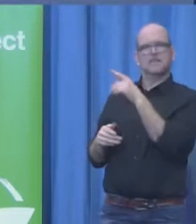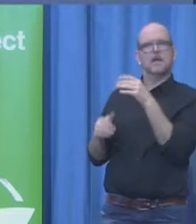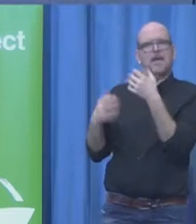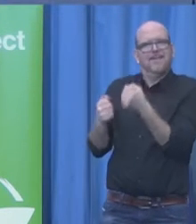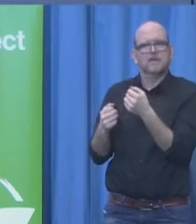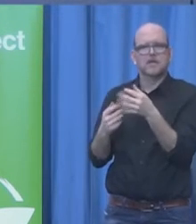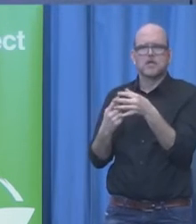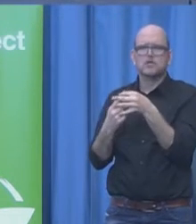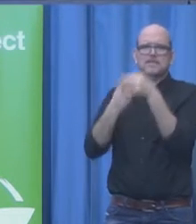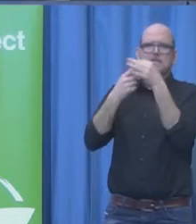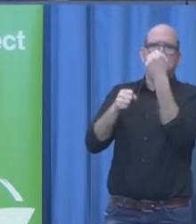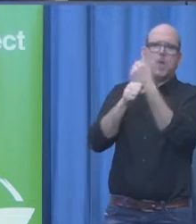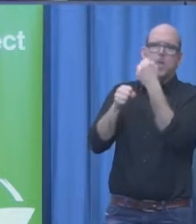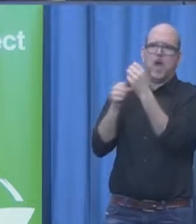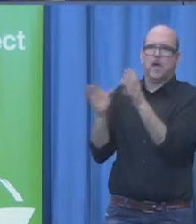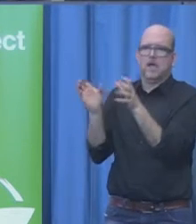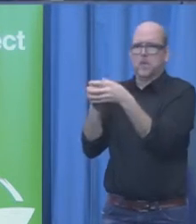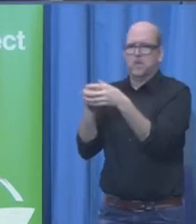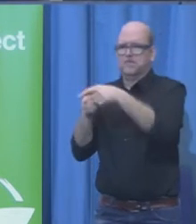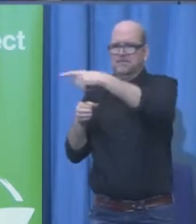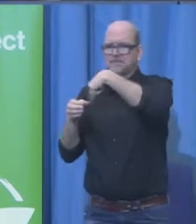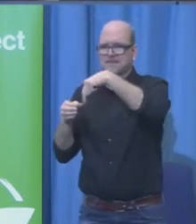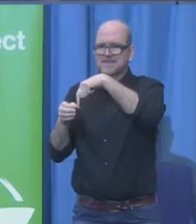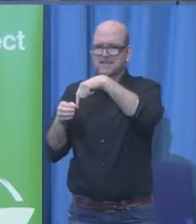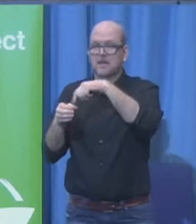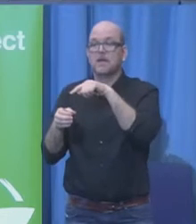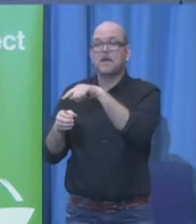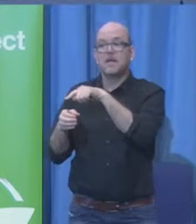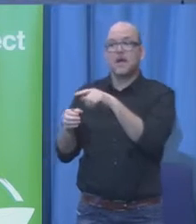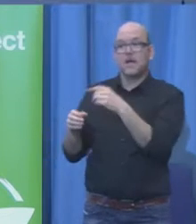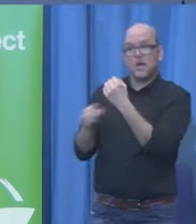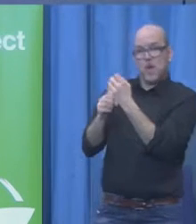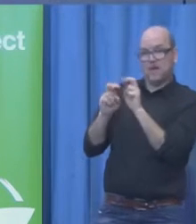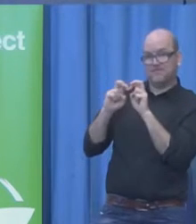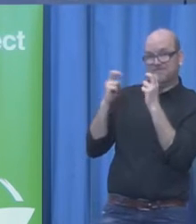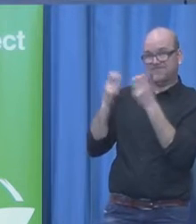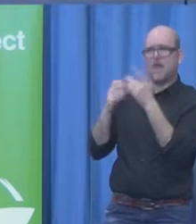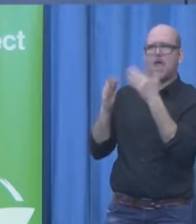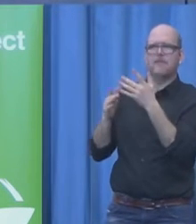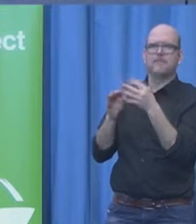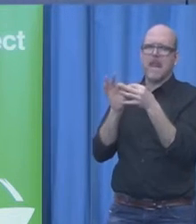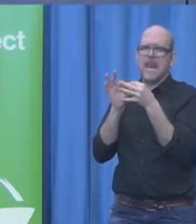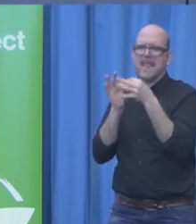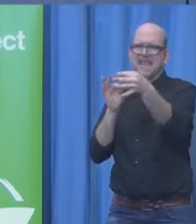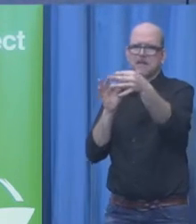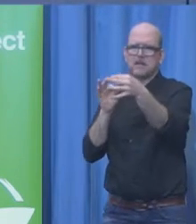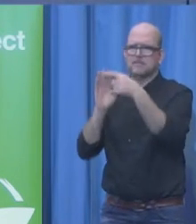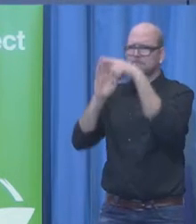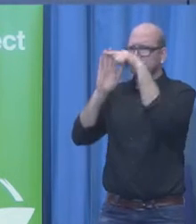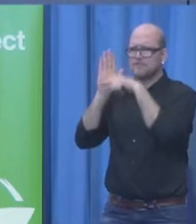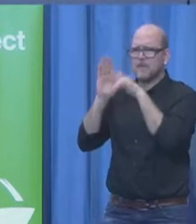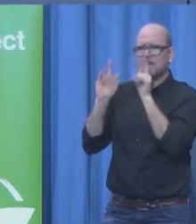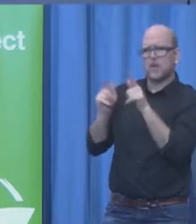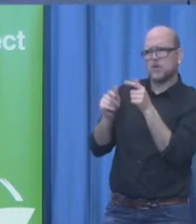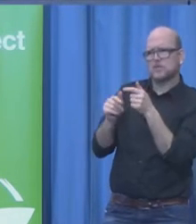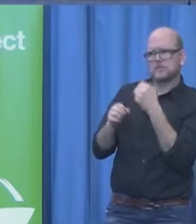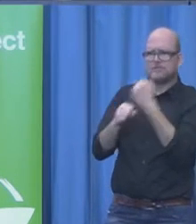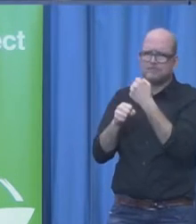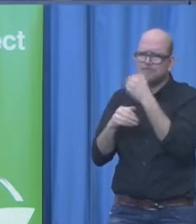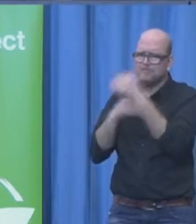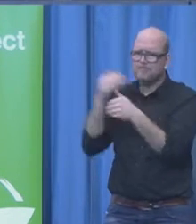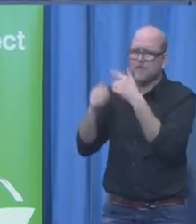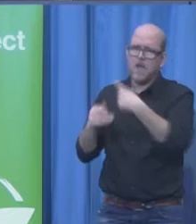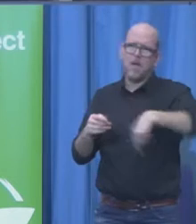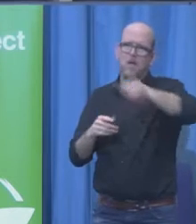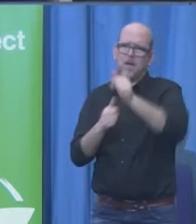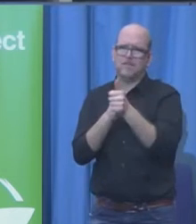responsible for disability policies come together with the Commission and also together with disability organizations